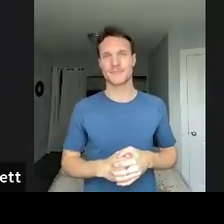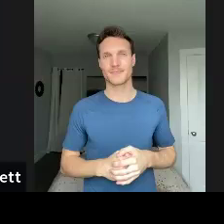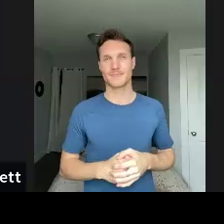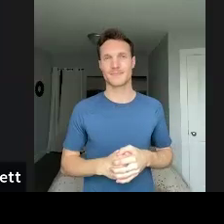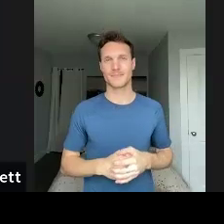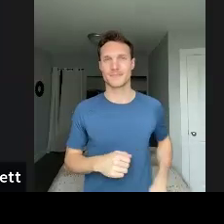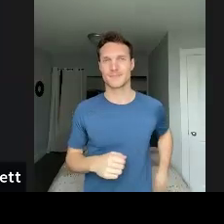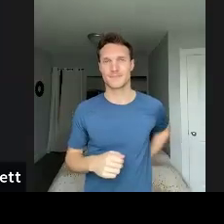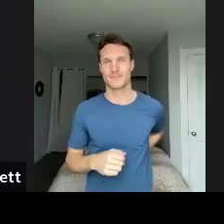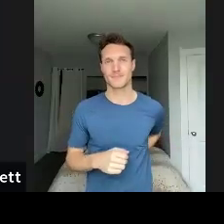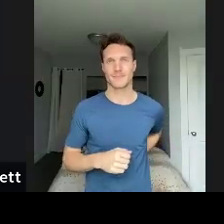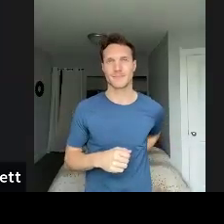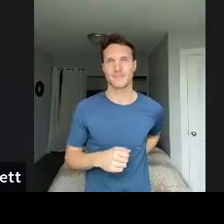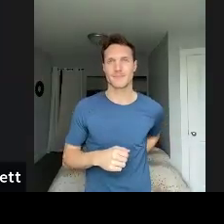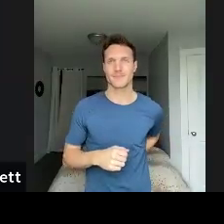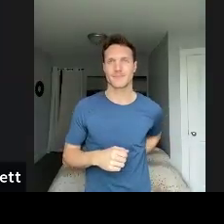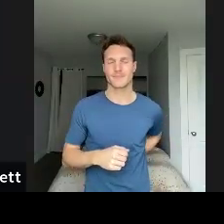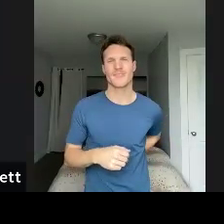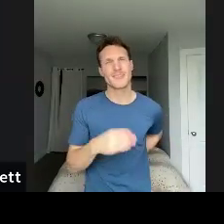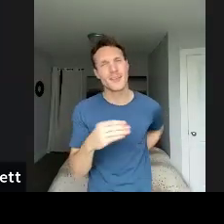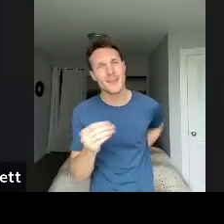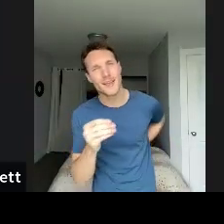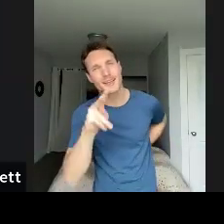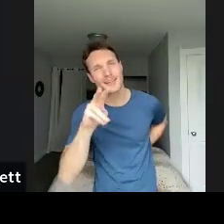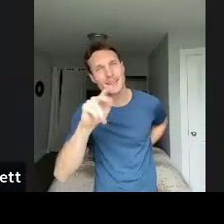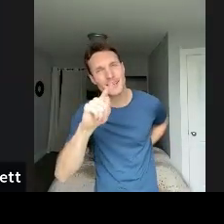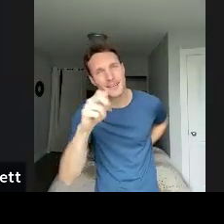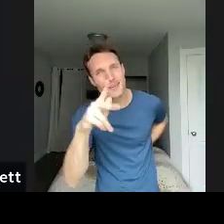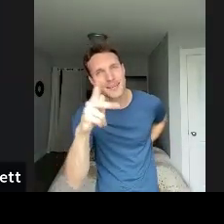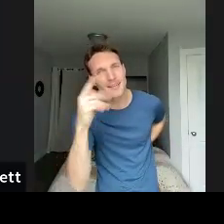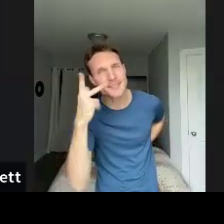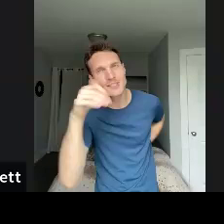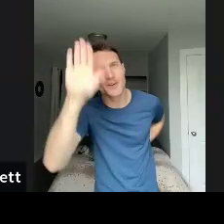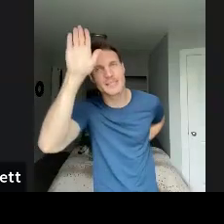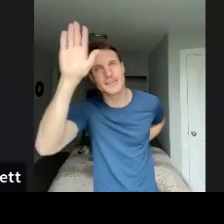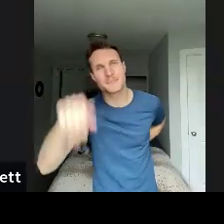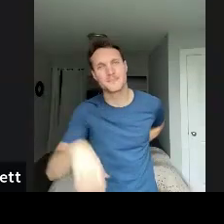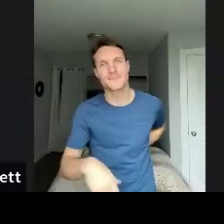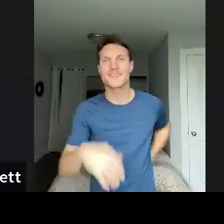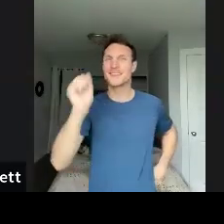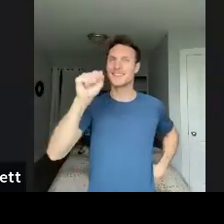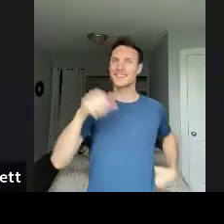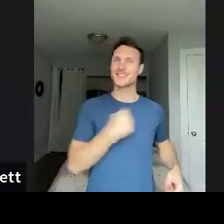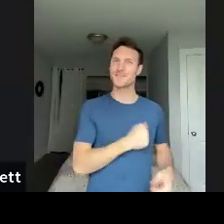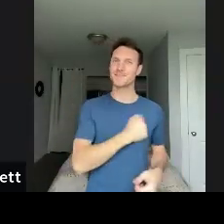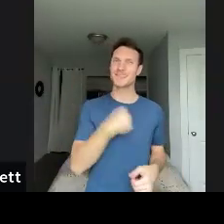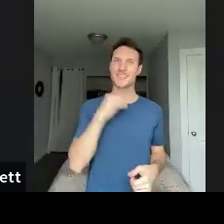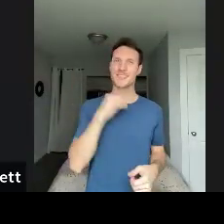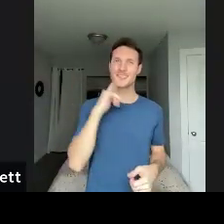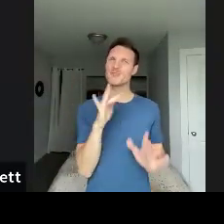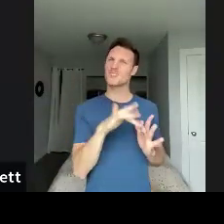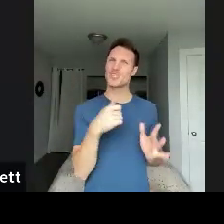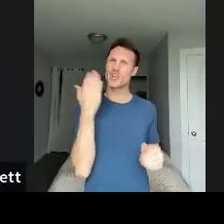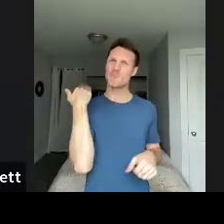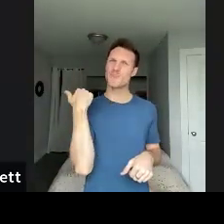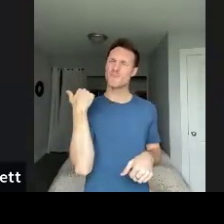Megan. And Nick, I see your hand up. Please go ahead. Yeah, and I'm sorry if this was touched on maybe